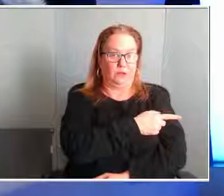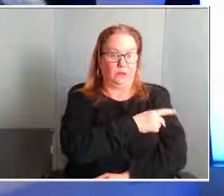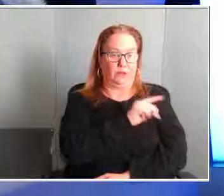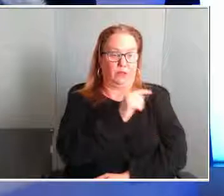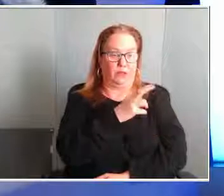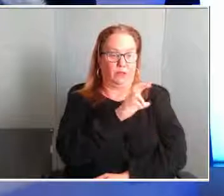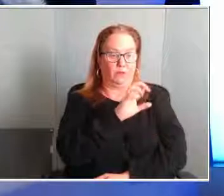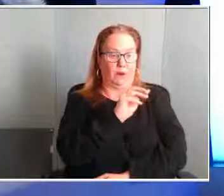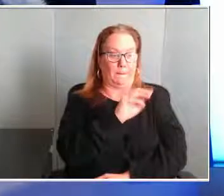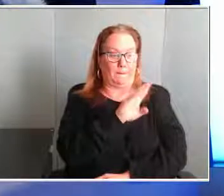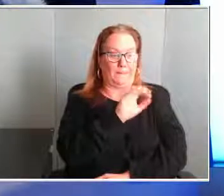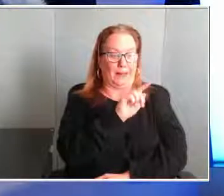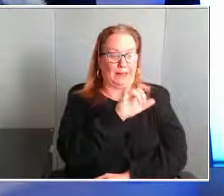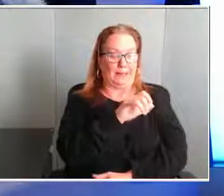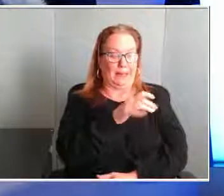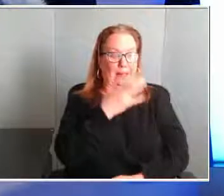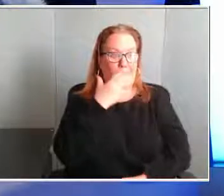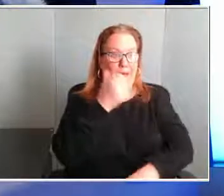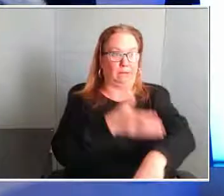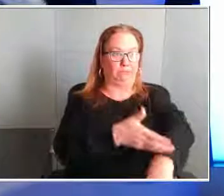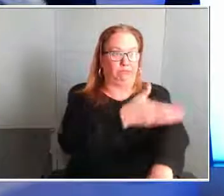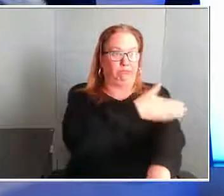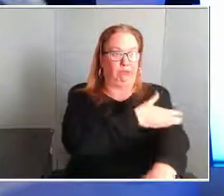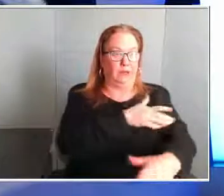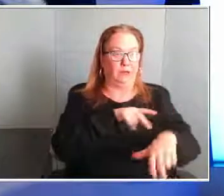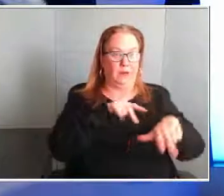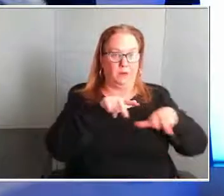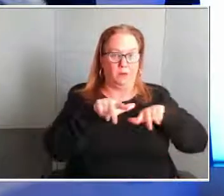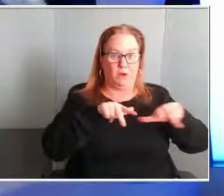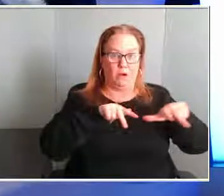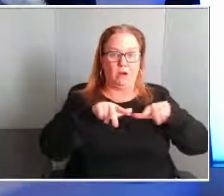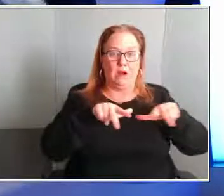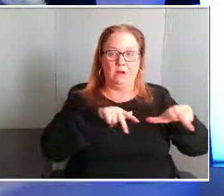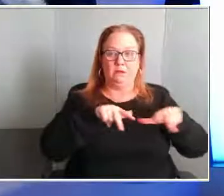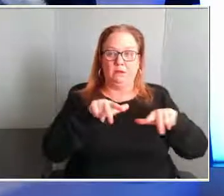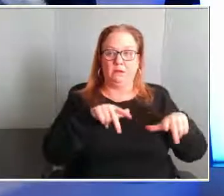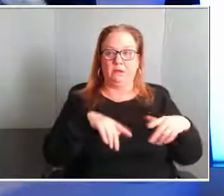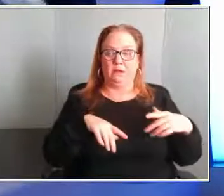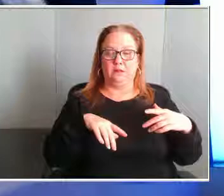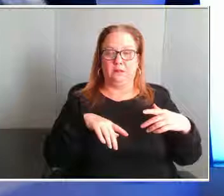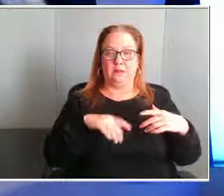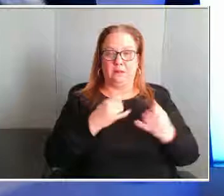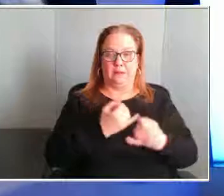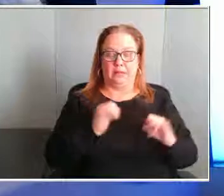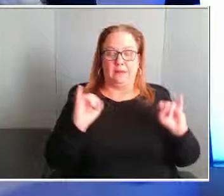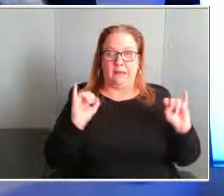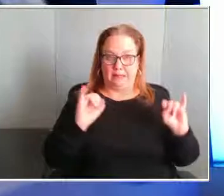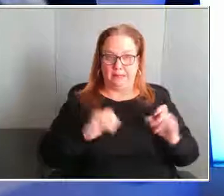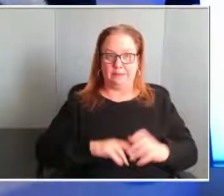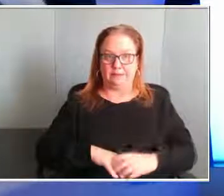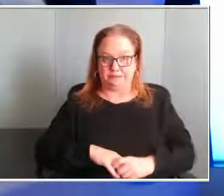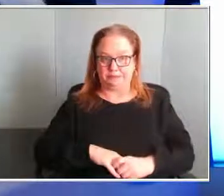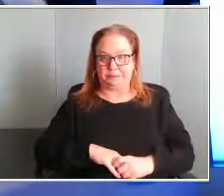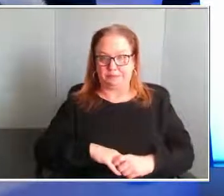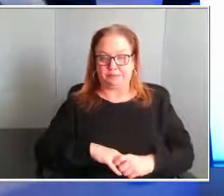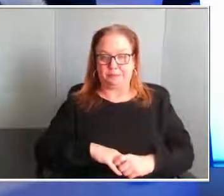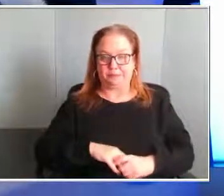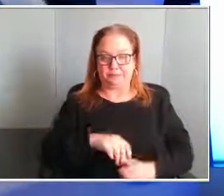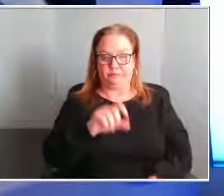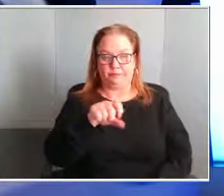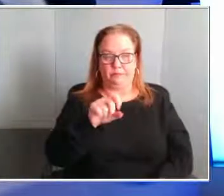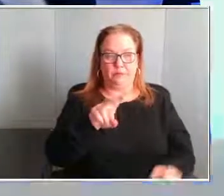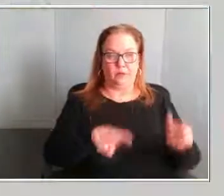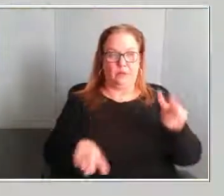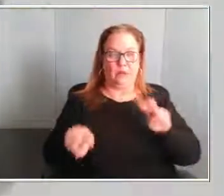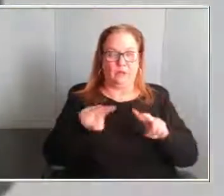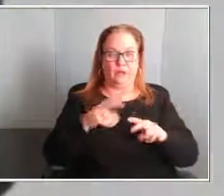better outcome in terms of being able to walk and to be independent. Talk to us a little bit about that. Yeah, so we looked at two main